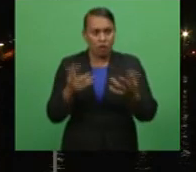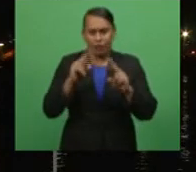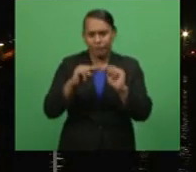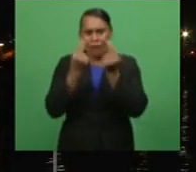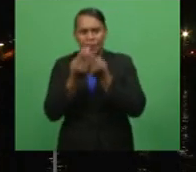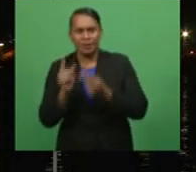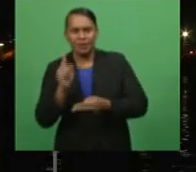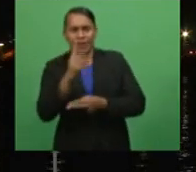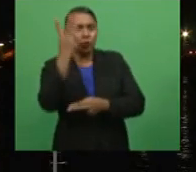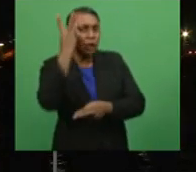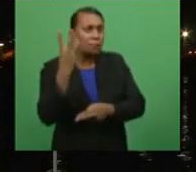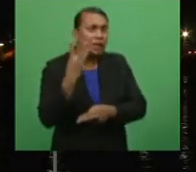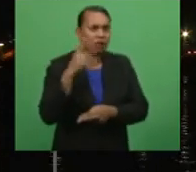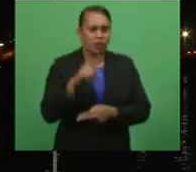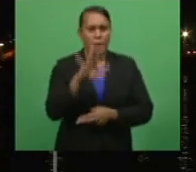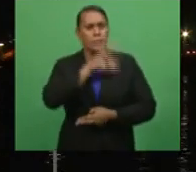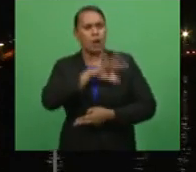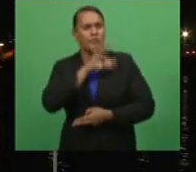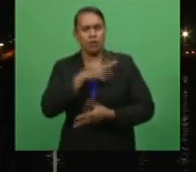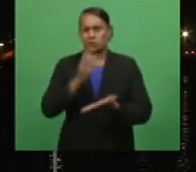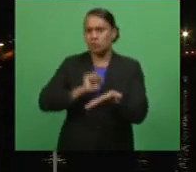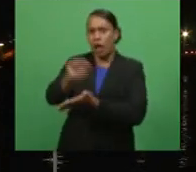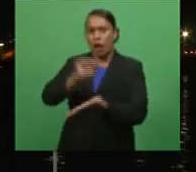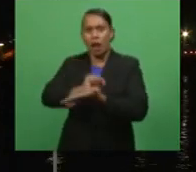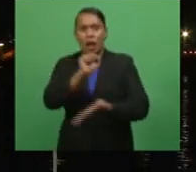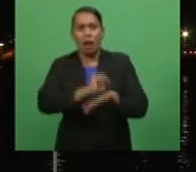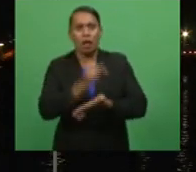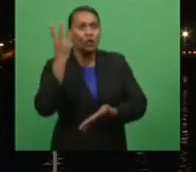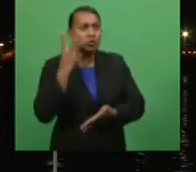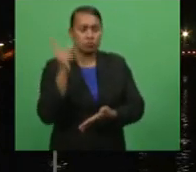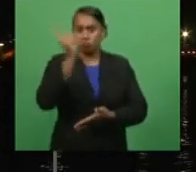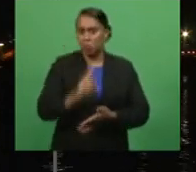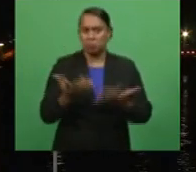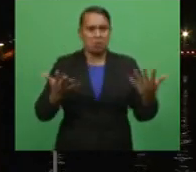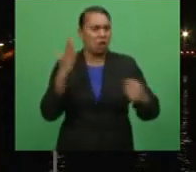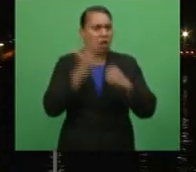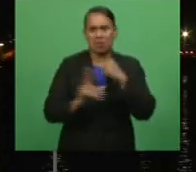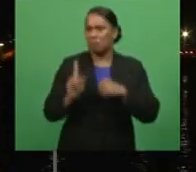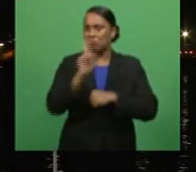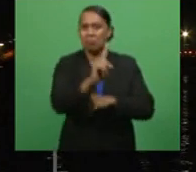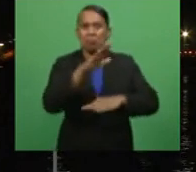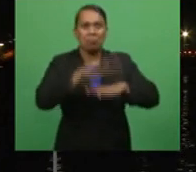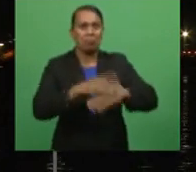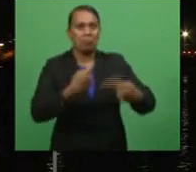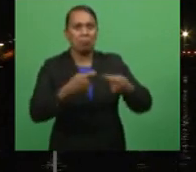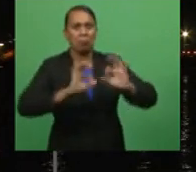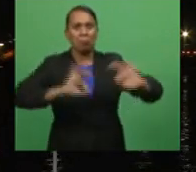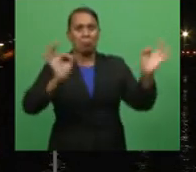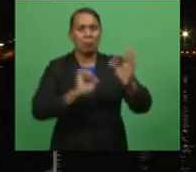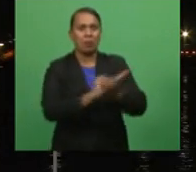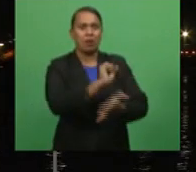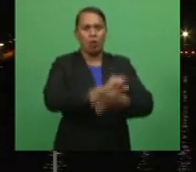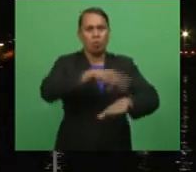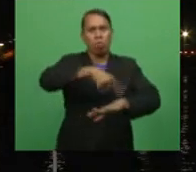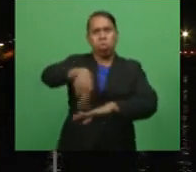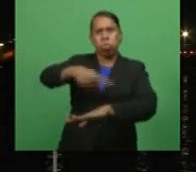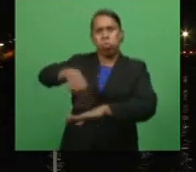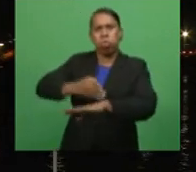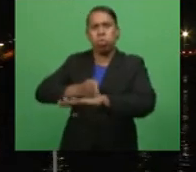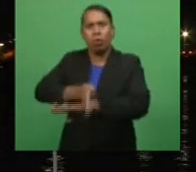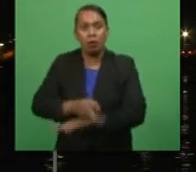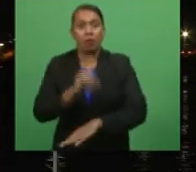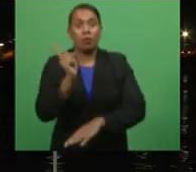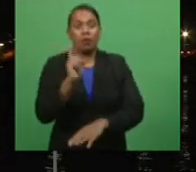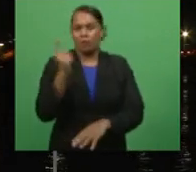from Kavewa Island didn't have to spend hours selling seafood delicacies at the market, do their grocery shopping and then head back